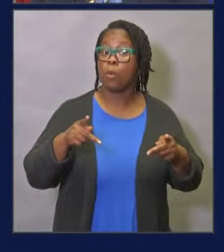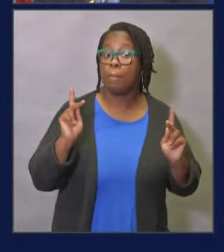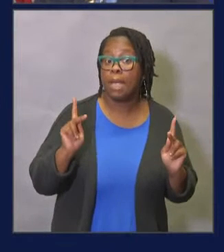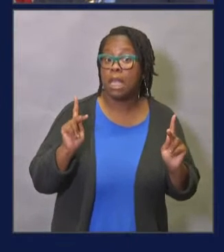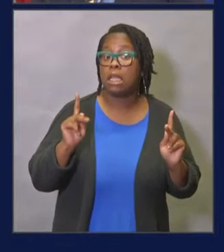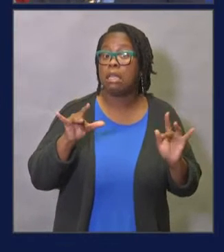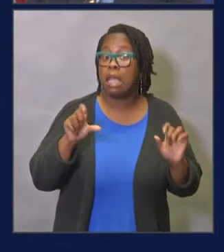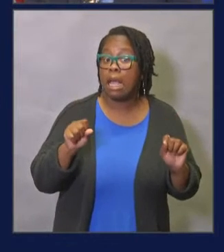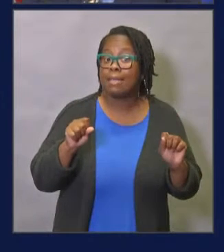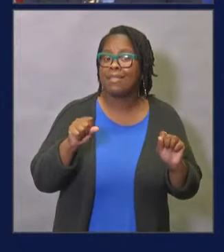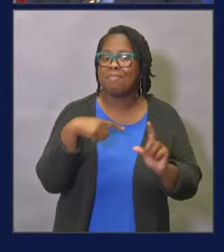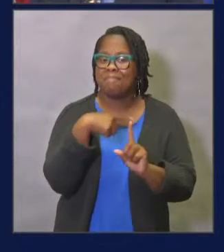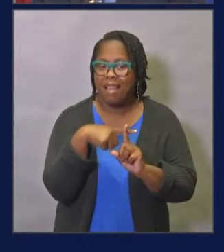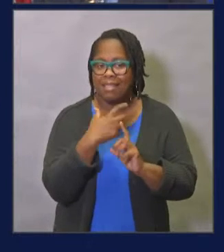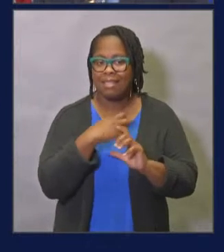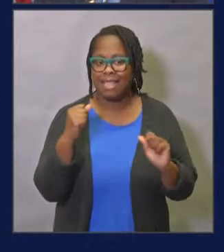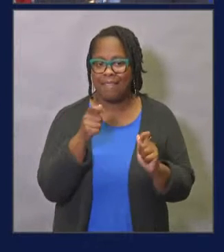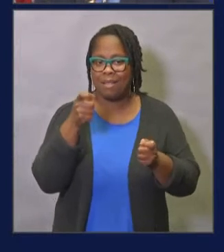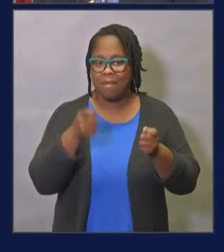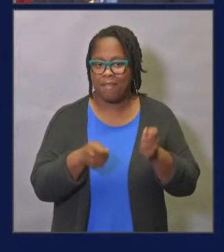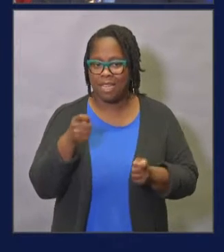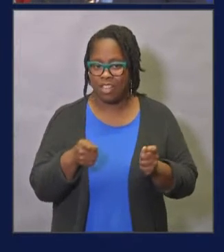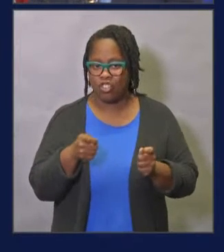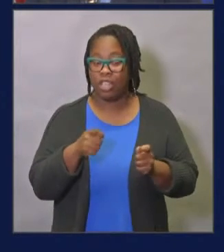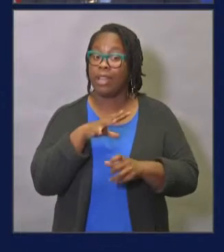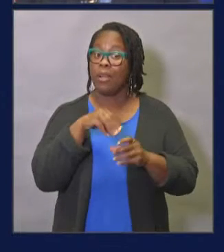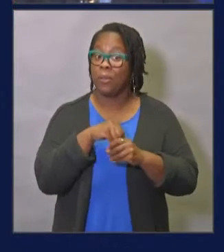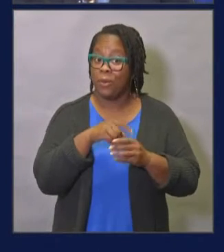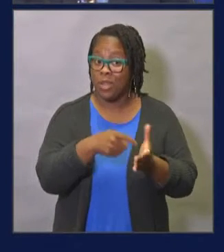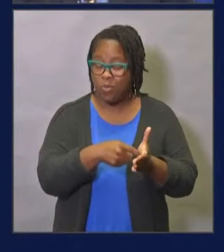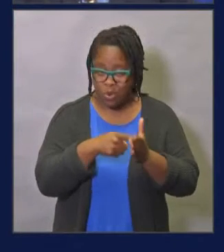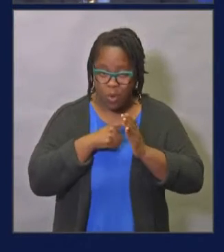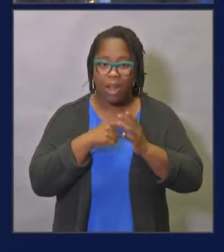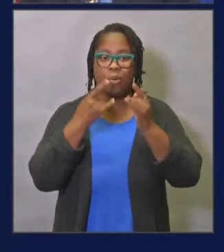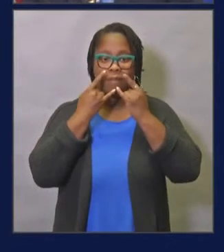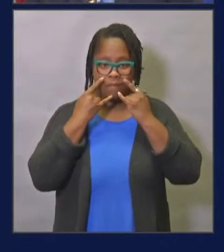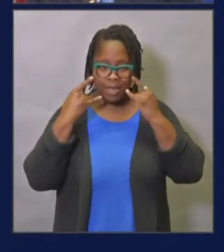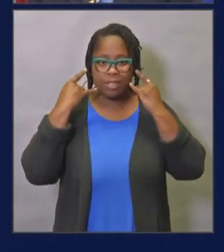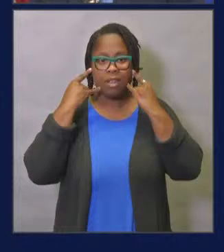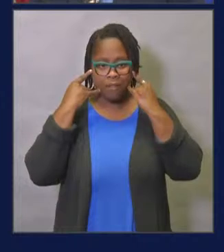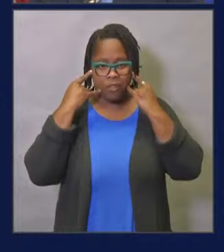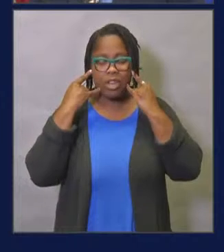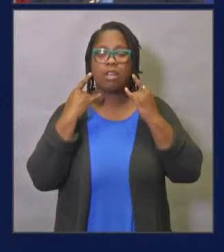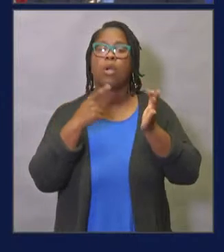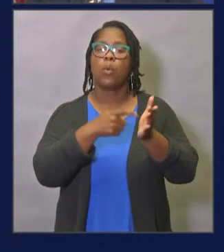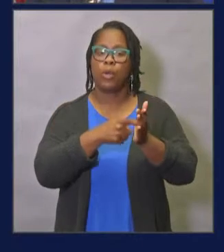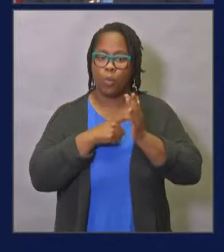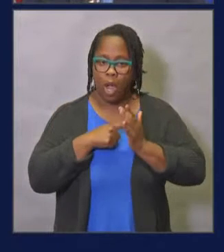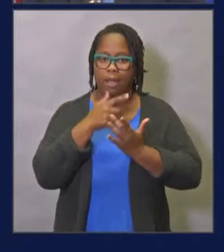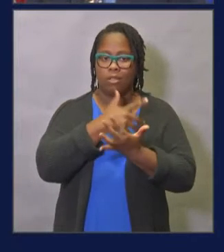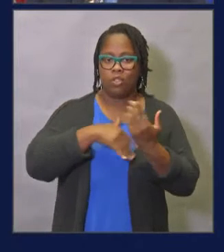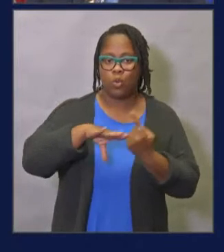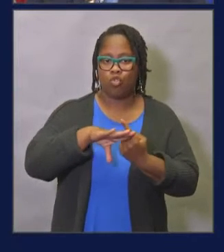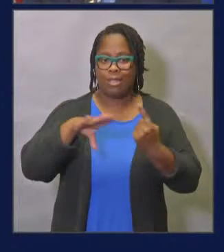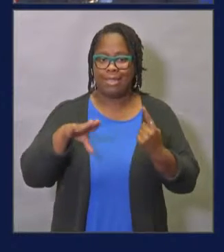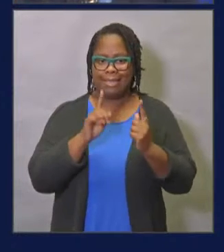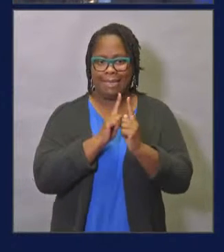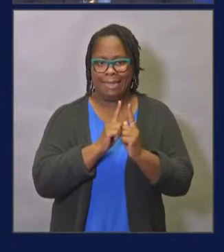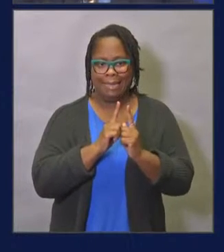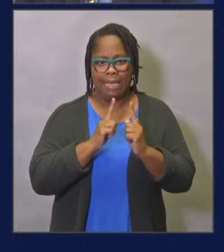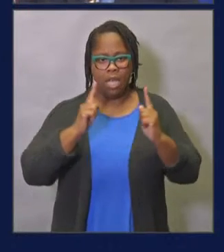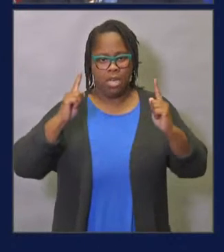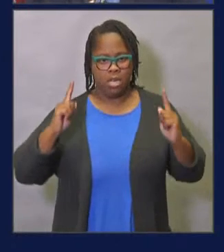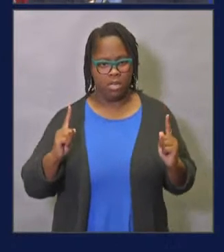safety modifications, including required wearing of a face covering and required distancing of at least 6